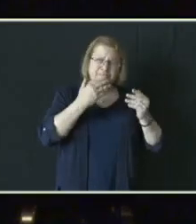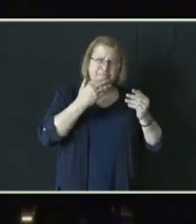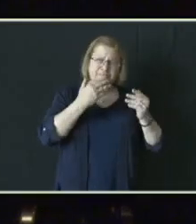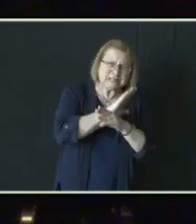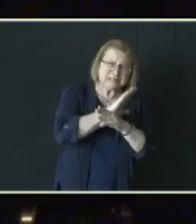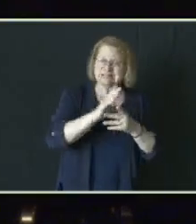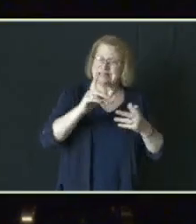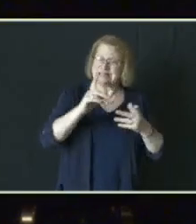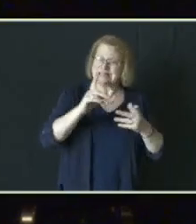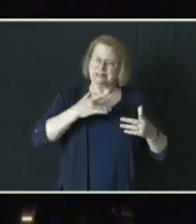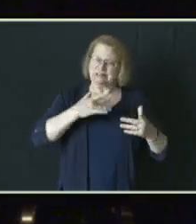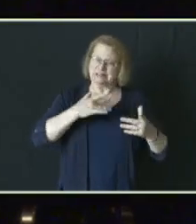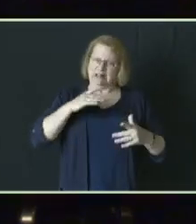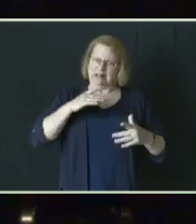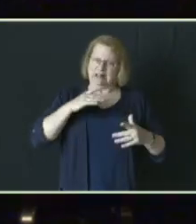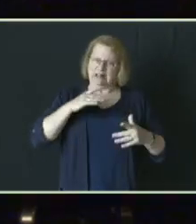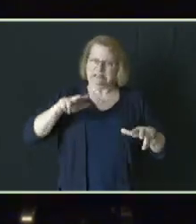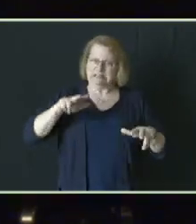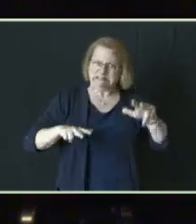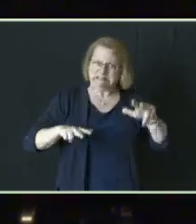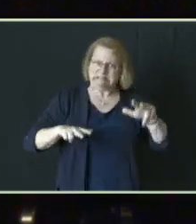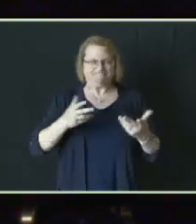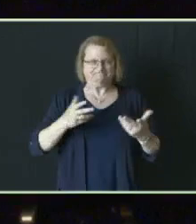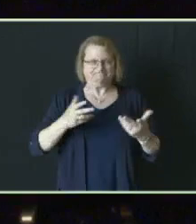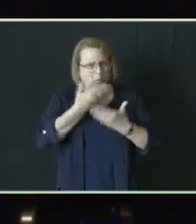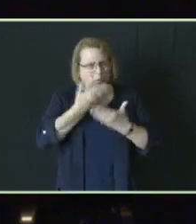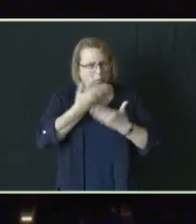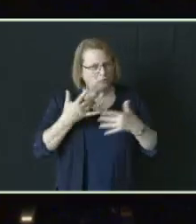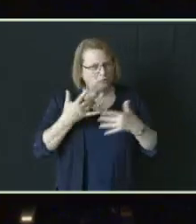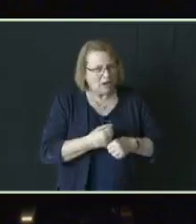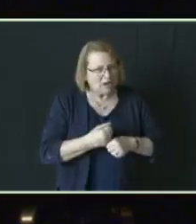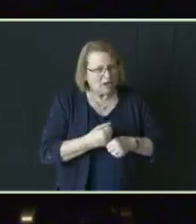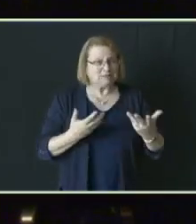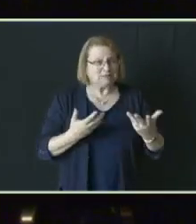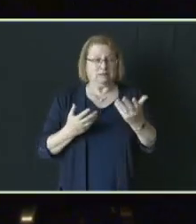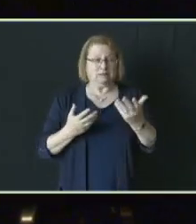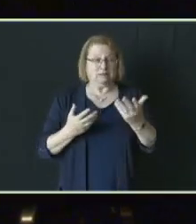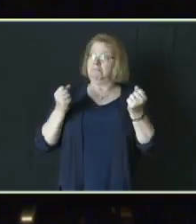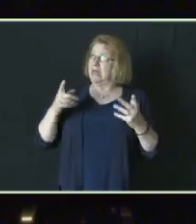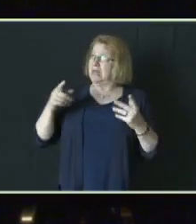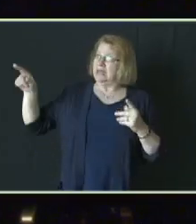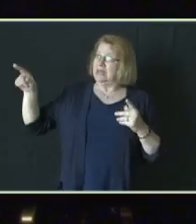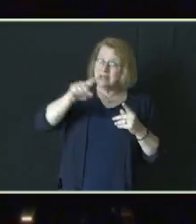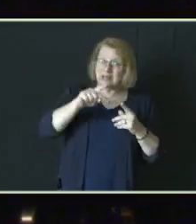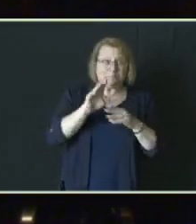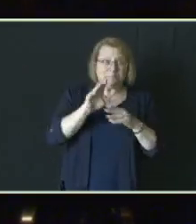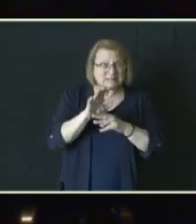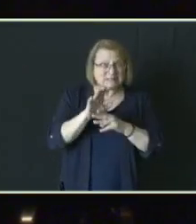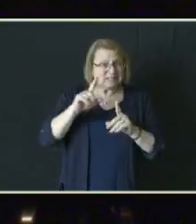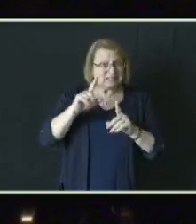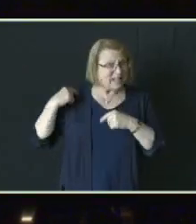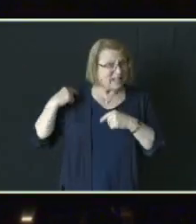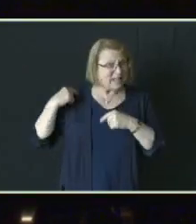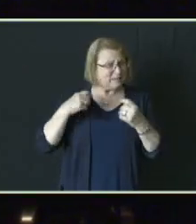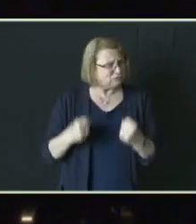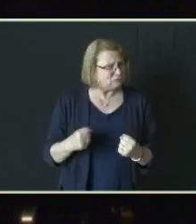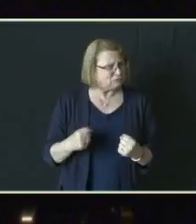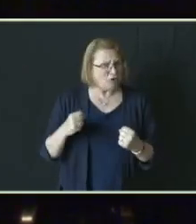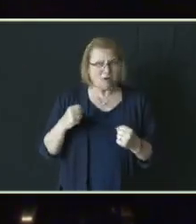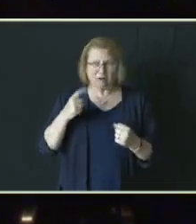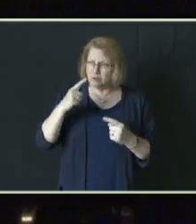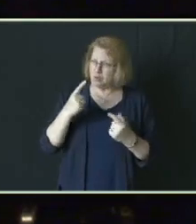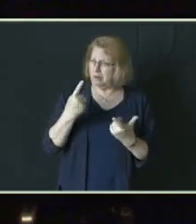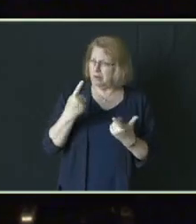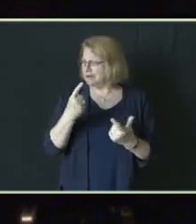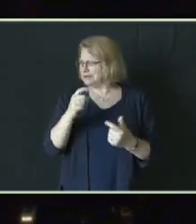trust. Moreover, many of the institutions that have served us well over the past decades, even centuries,